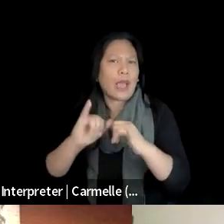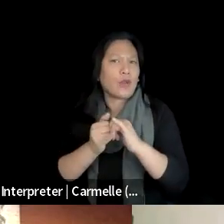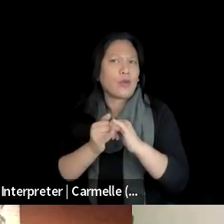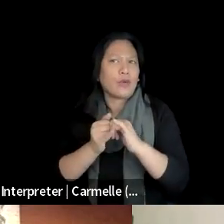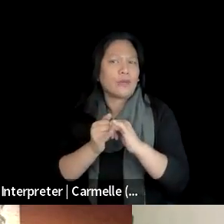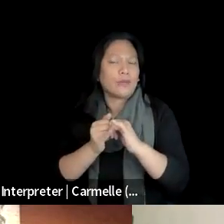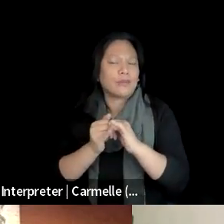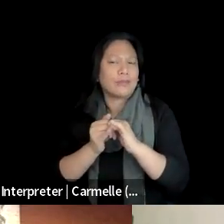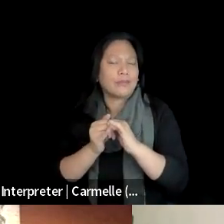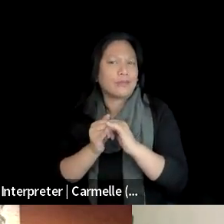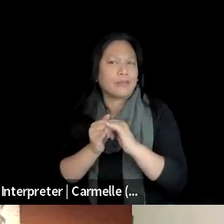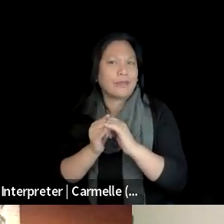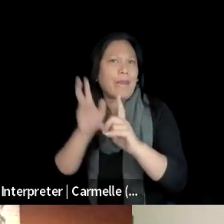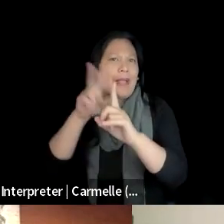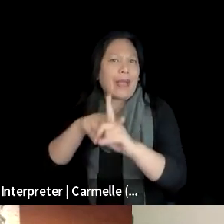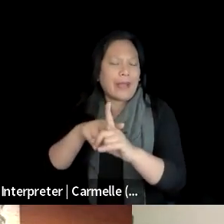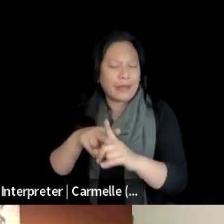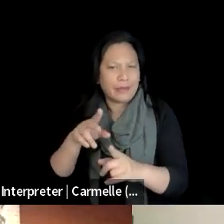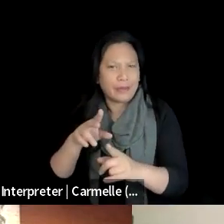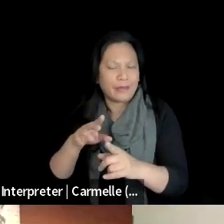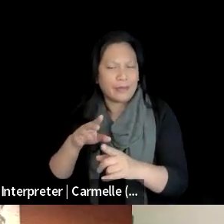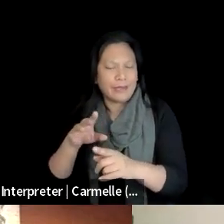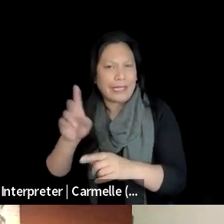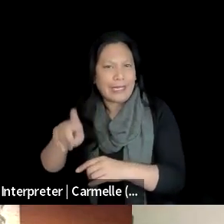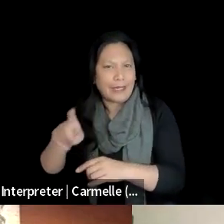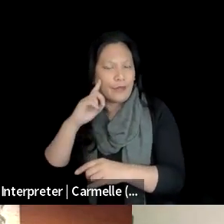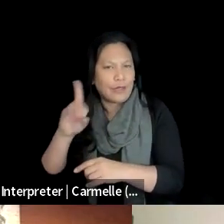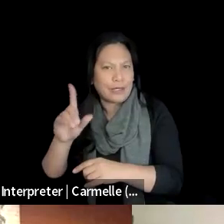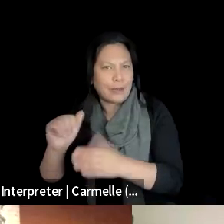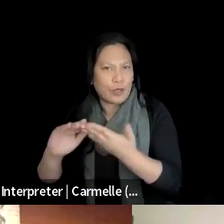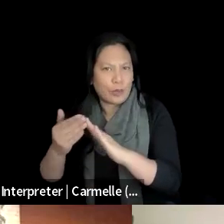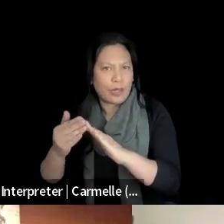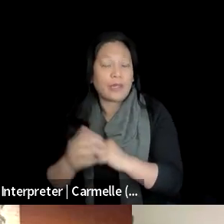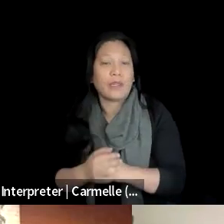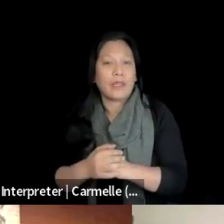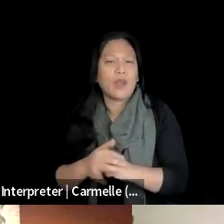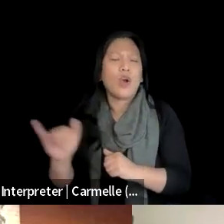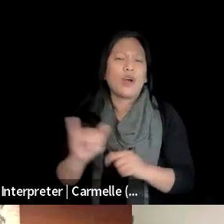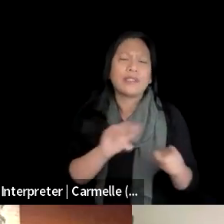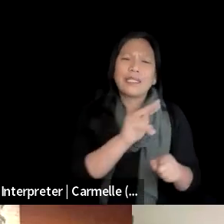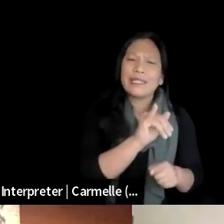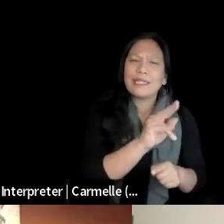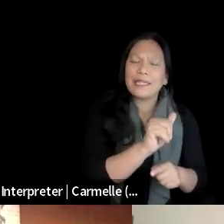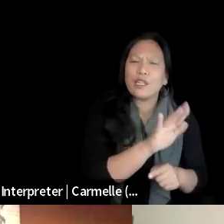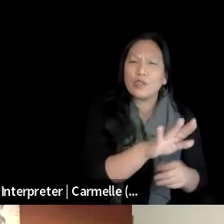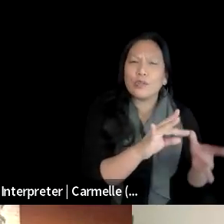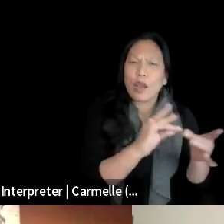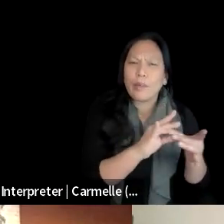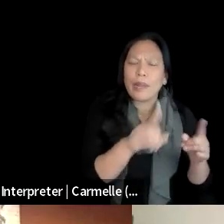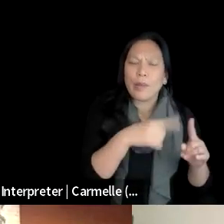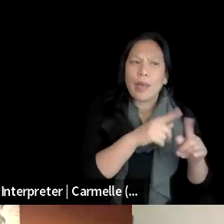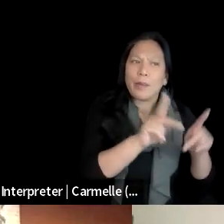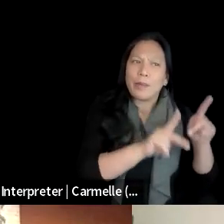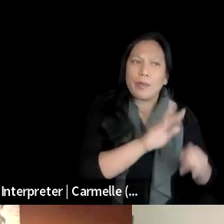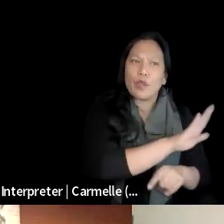make sure we hear a little bit more. And maybe, Nina, you talked about learning about people's disabilities and revealing or disclosing your own in